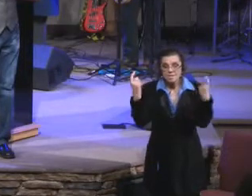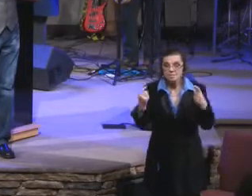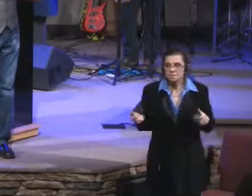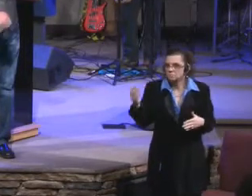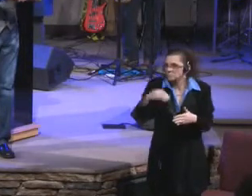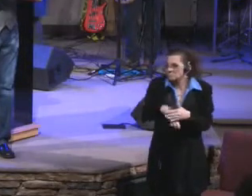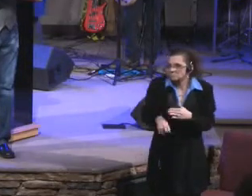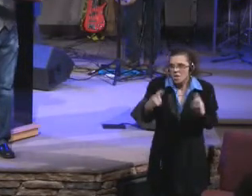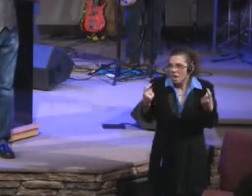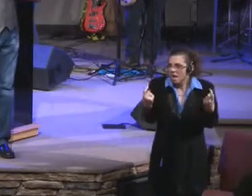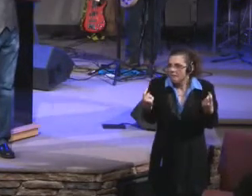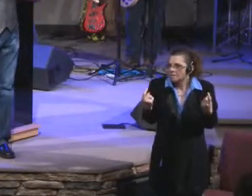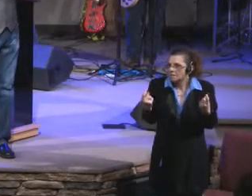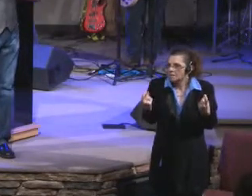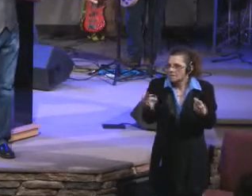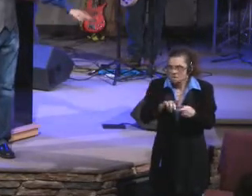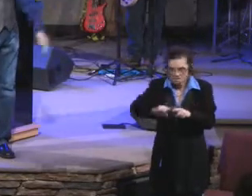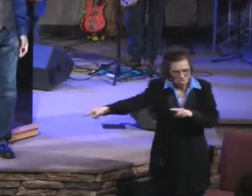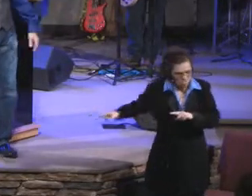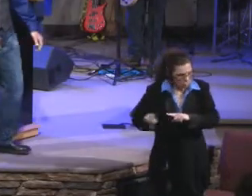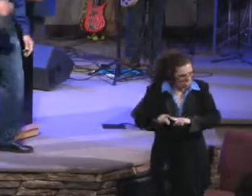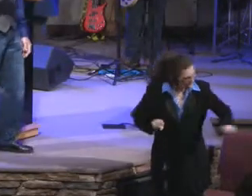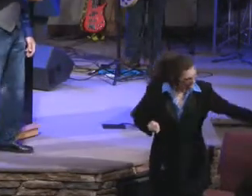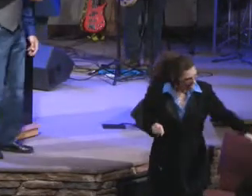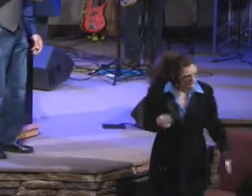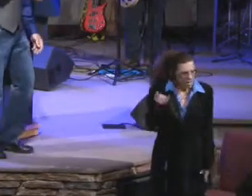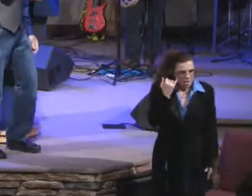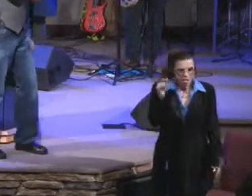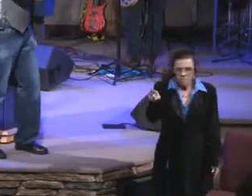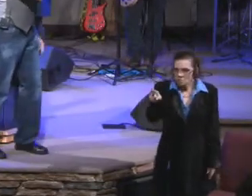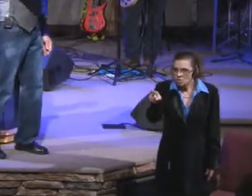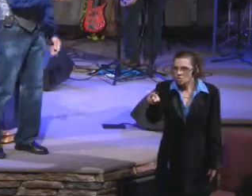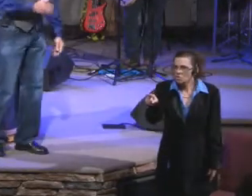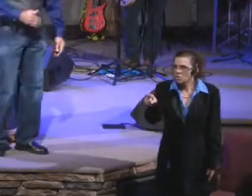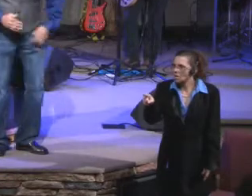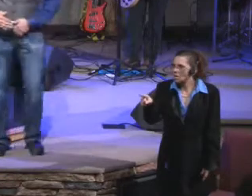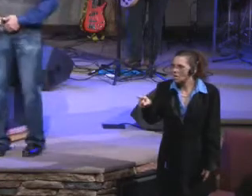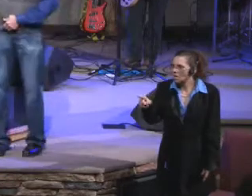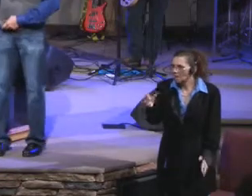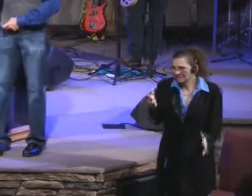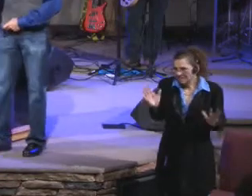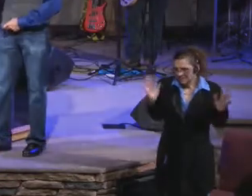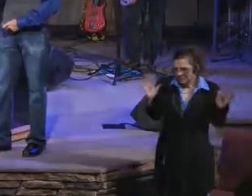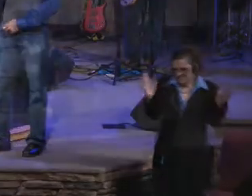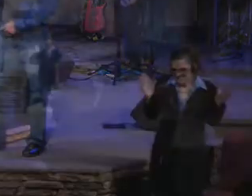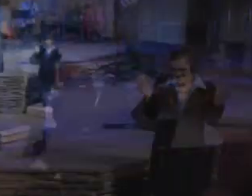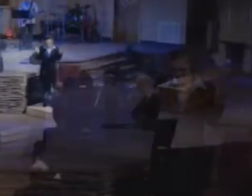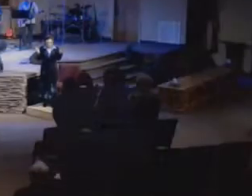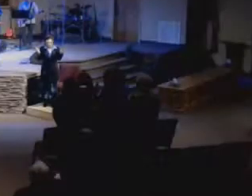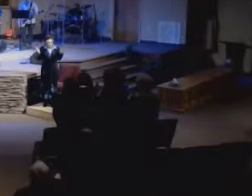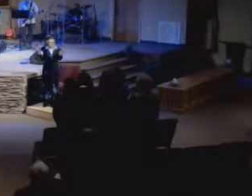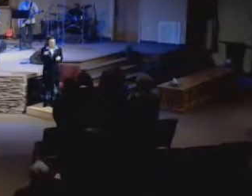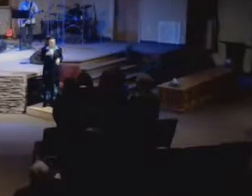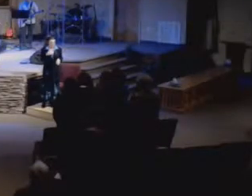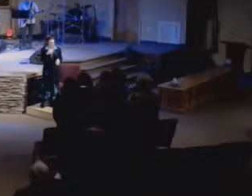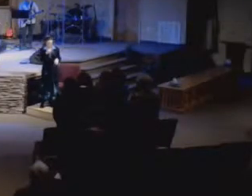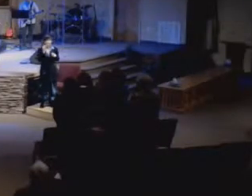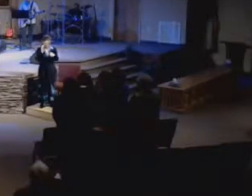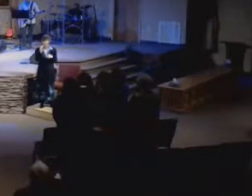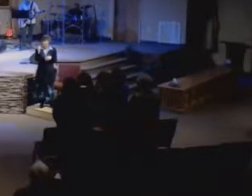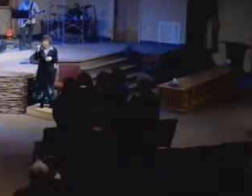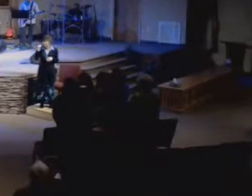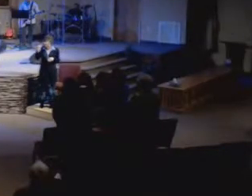our life, I'm telling you, it's got to be done away with. Listen, if your reluctance to come down here is because you're afraid of what somebody else is going to think about